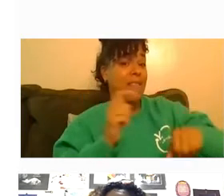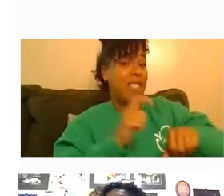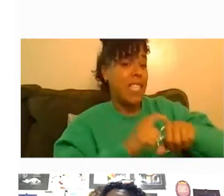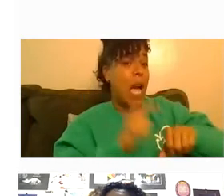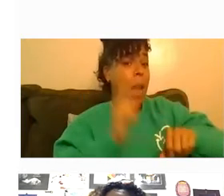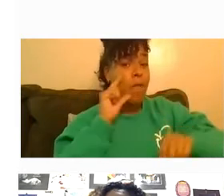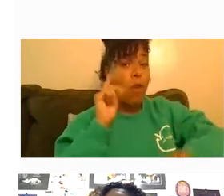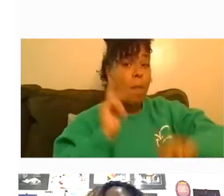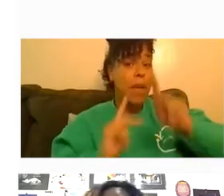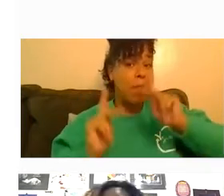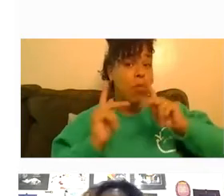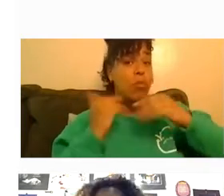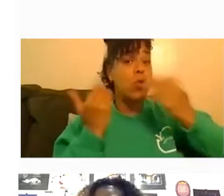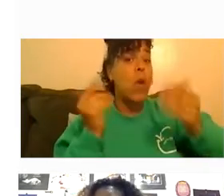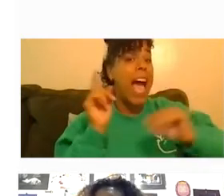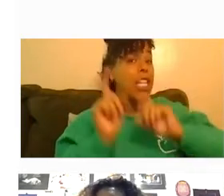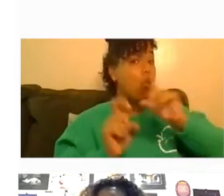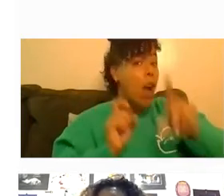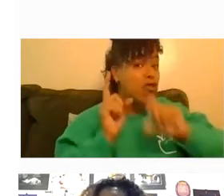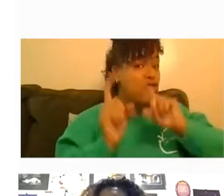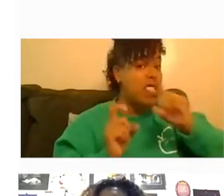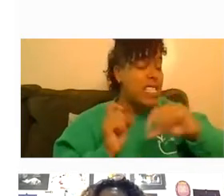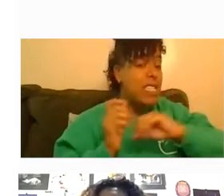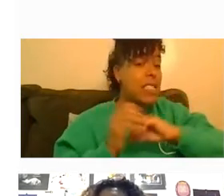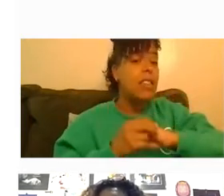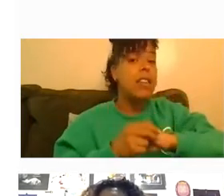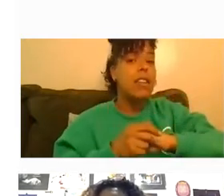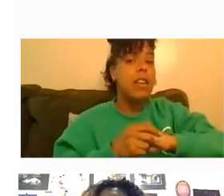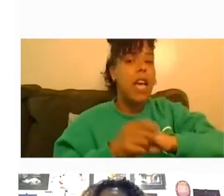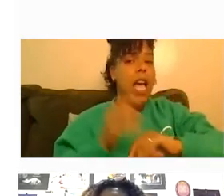ask questions. Yes. And I think that the